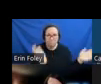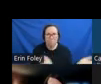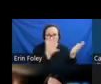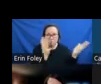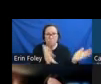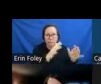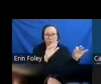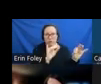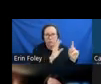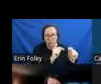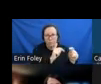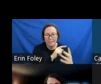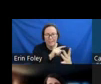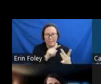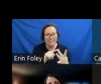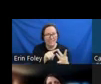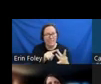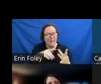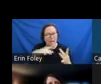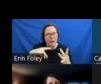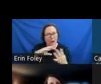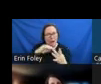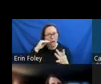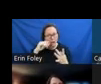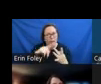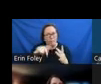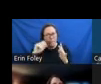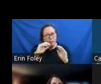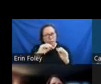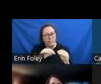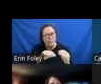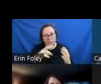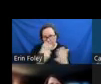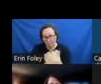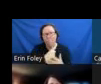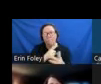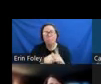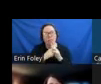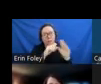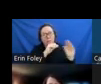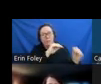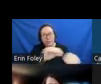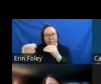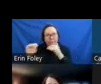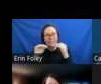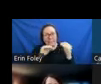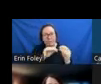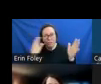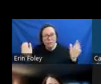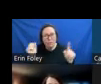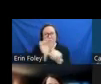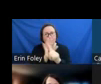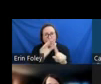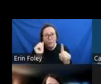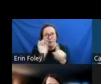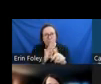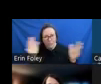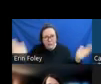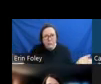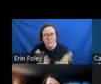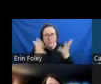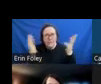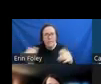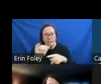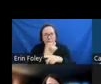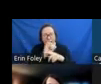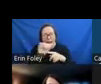use. The second bucket is the skills we think the person can learn. And so while we are waiting, we are